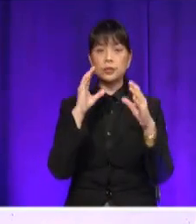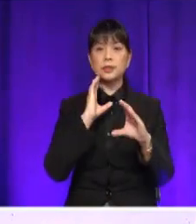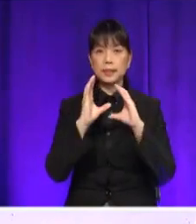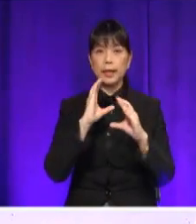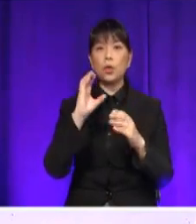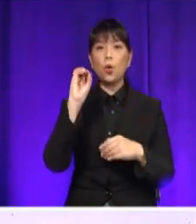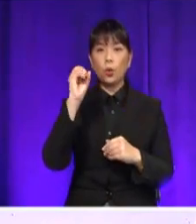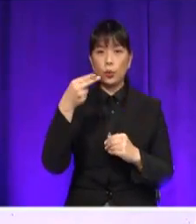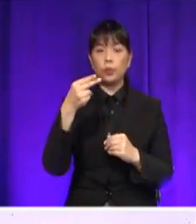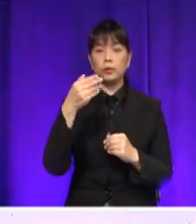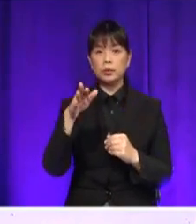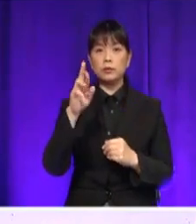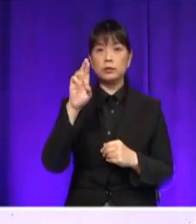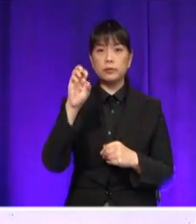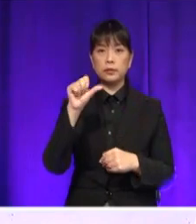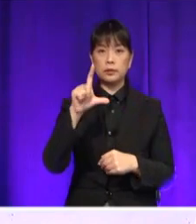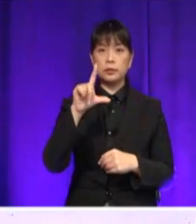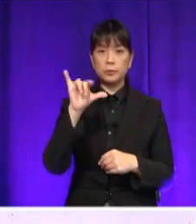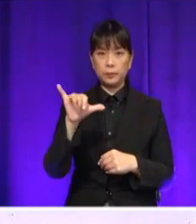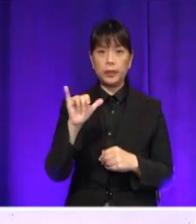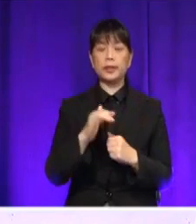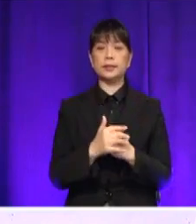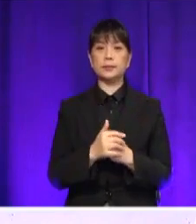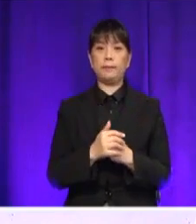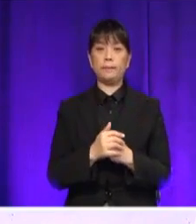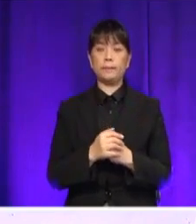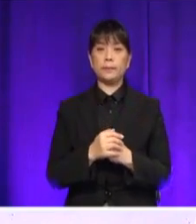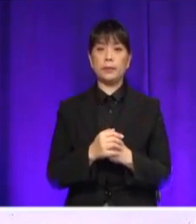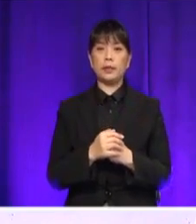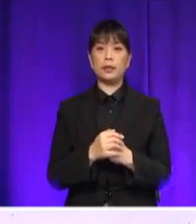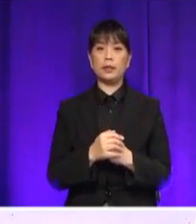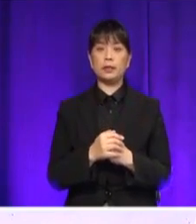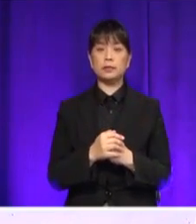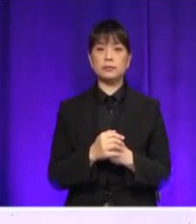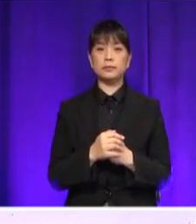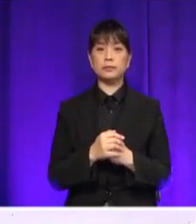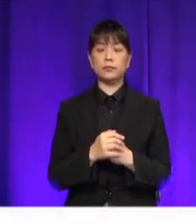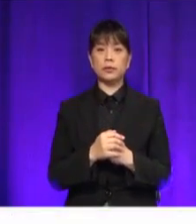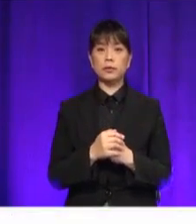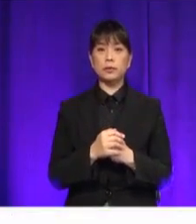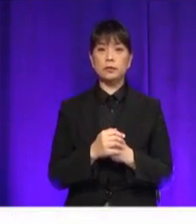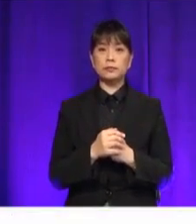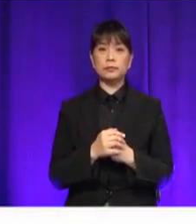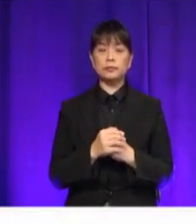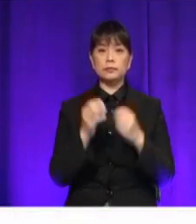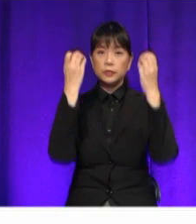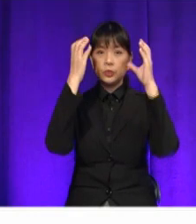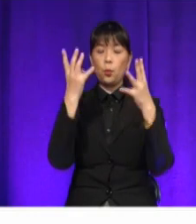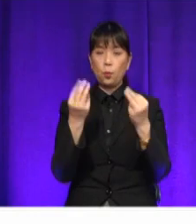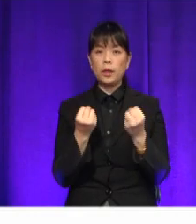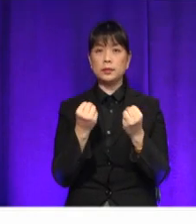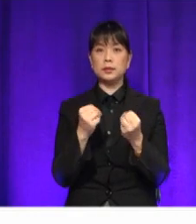really? I'm trying my best not to make a facial expression. Anyone? Okay, You wanna everyone, guess? which one? I think